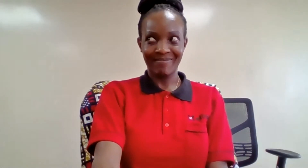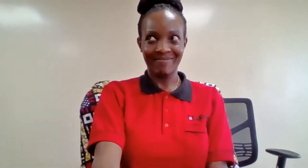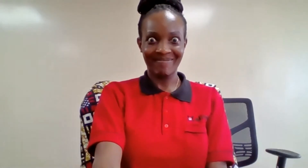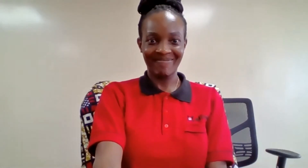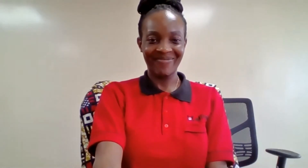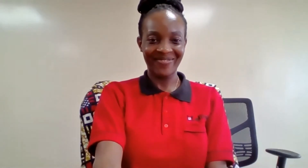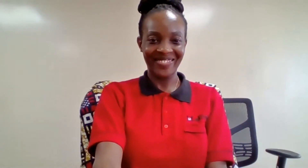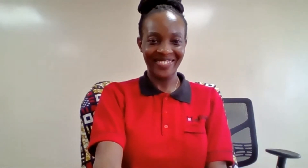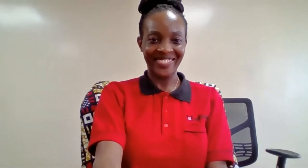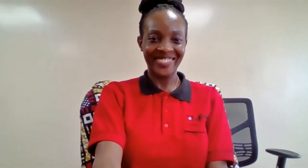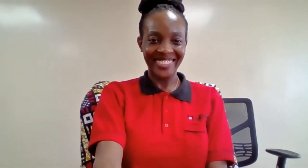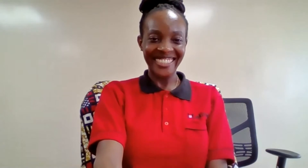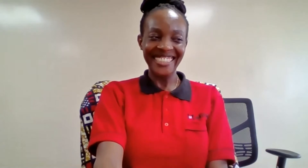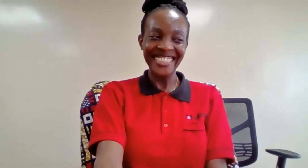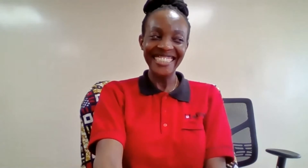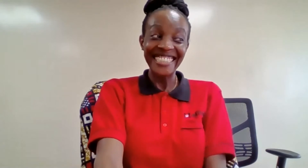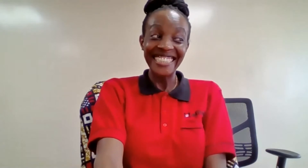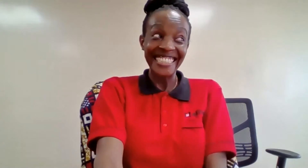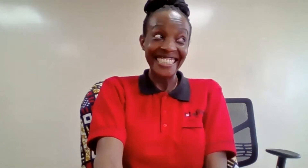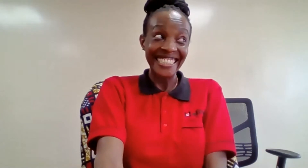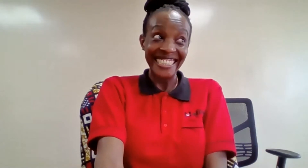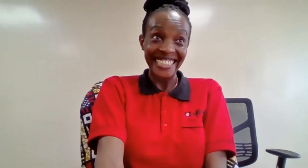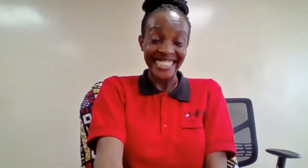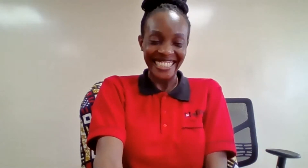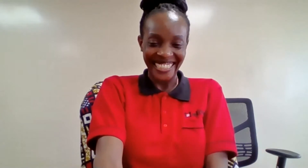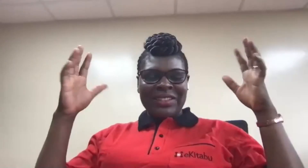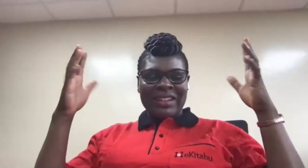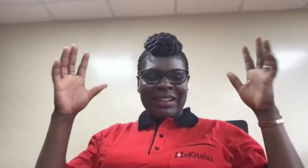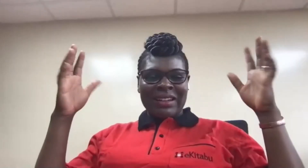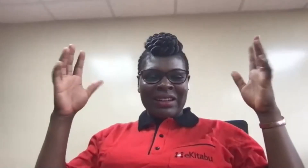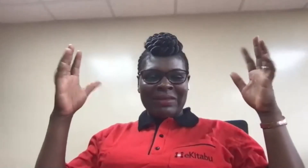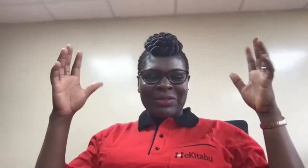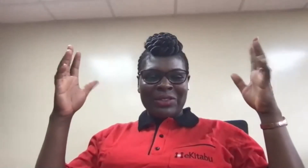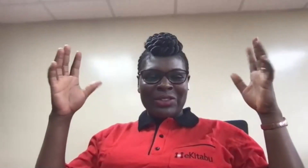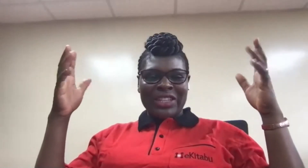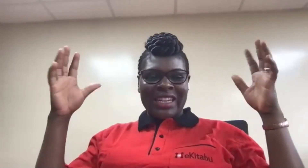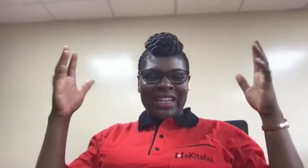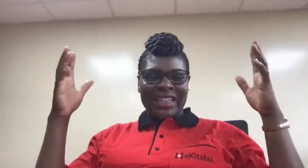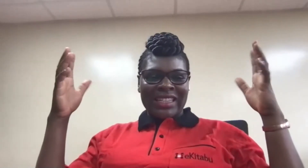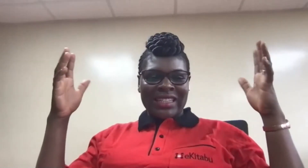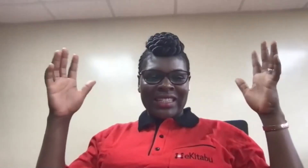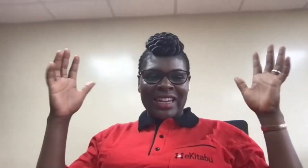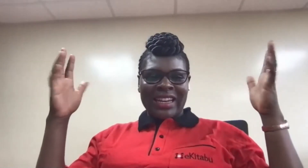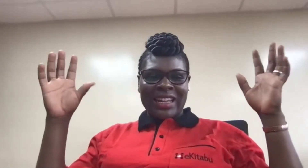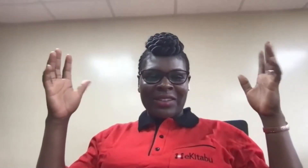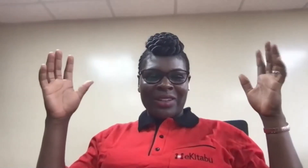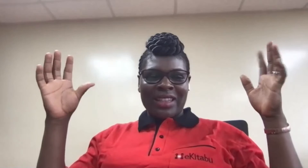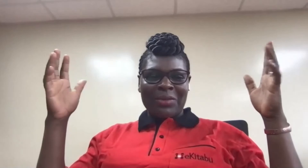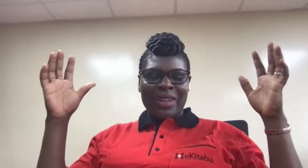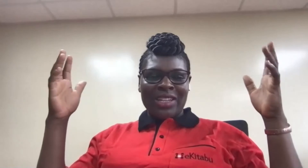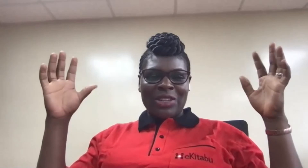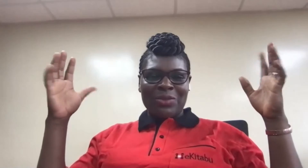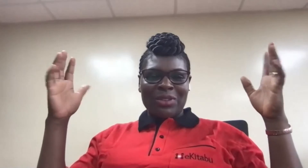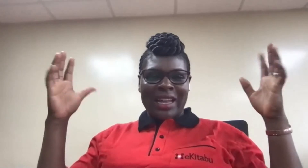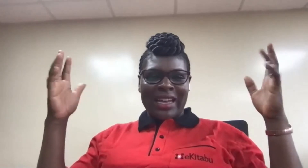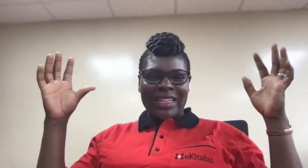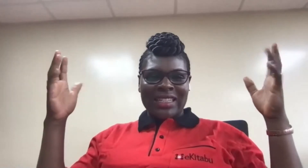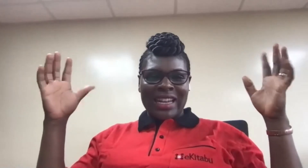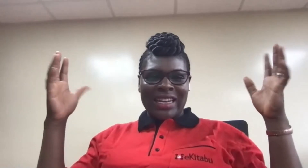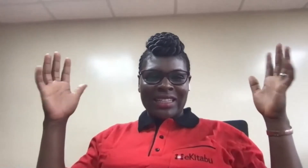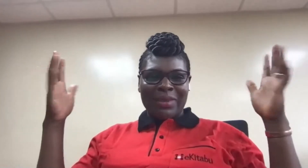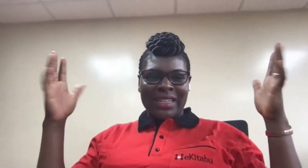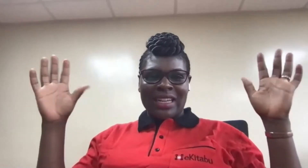We continue to work together with them, and so please continue with us in this journey as we work together to bring accessibility closer